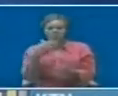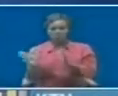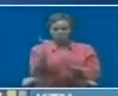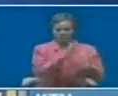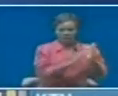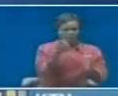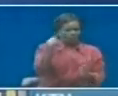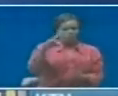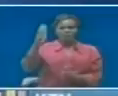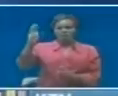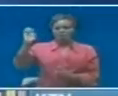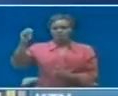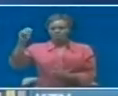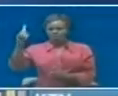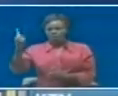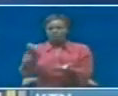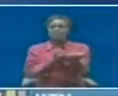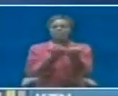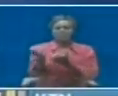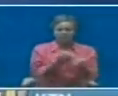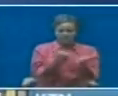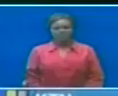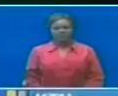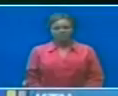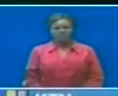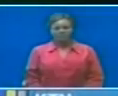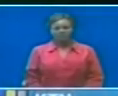for bonds, reducing trading cycles to 1 day.